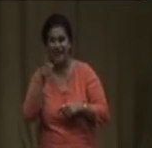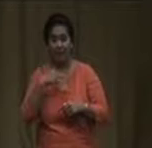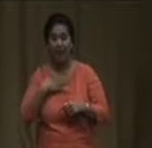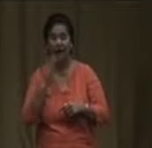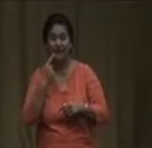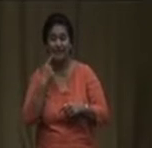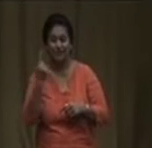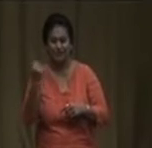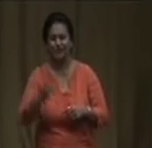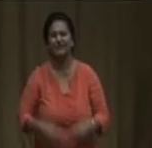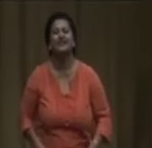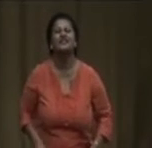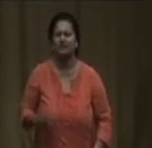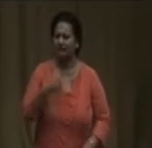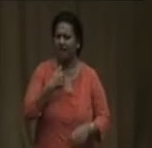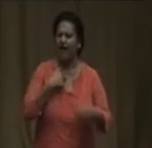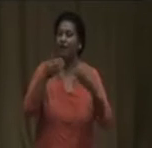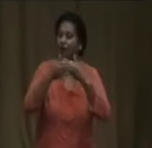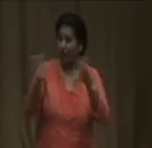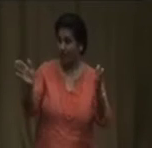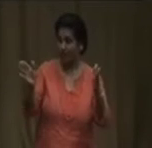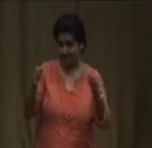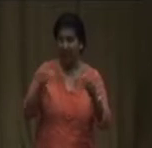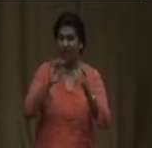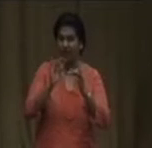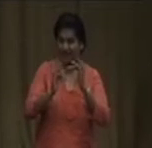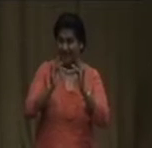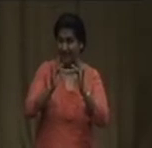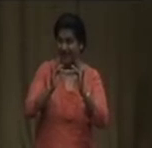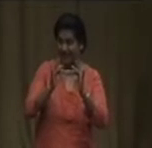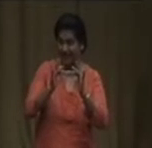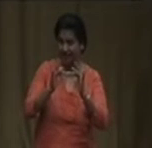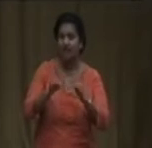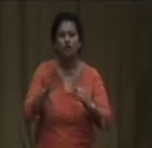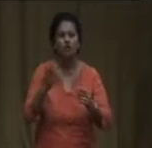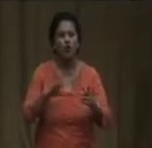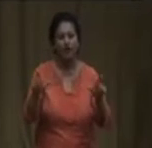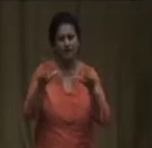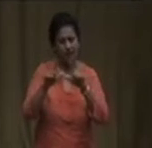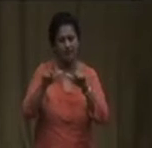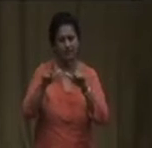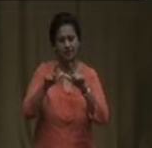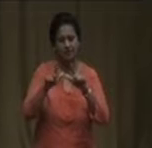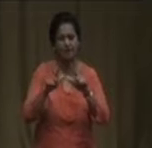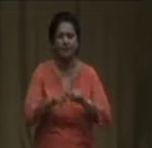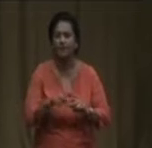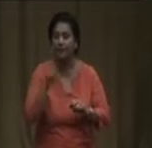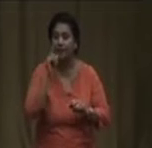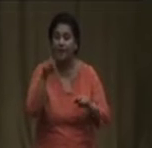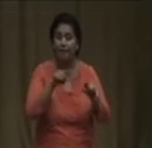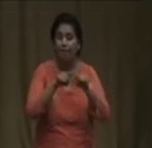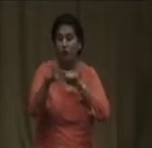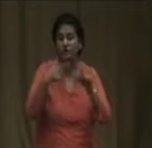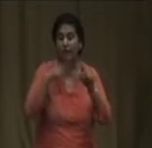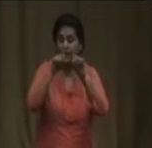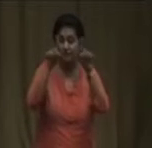As an open educator, of course, all the content I use is openly licensed, and of interest you'll see that the majority of my